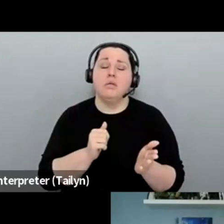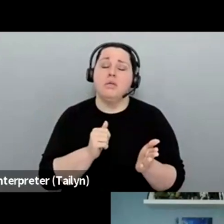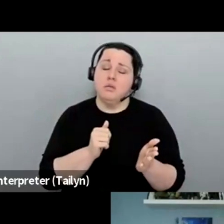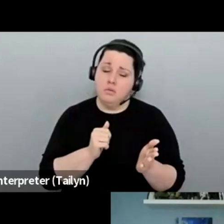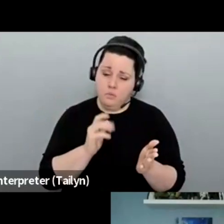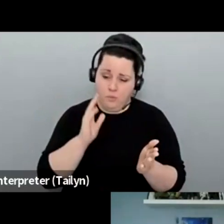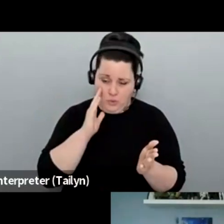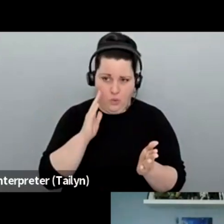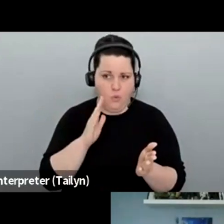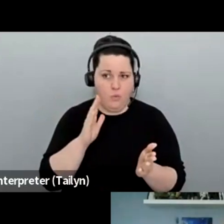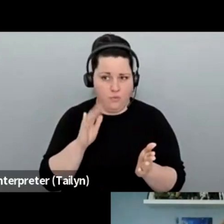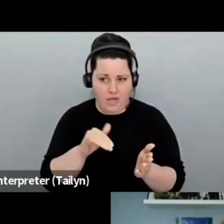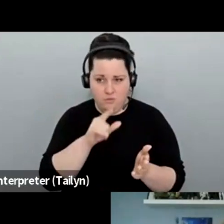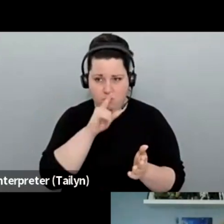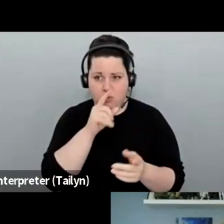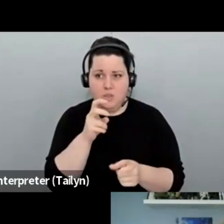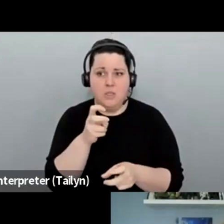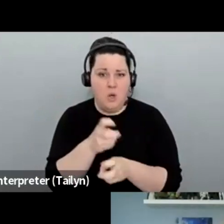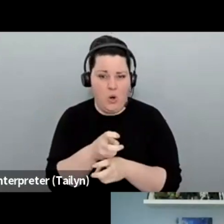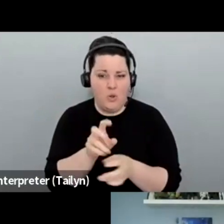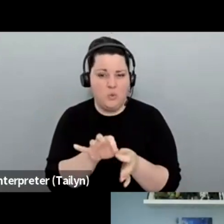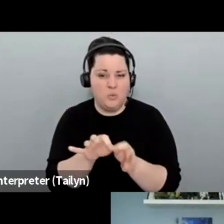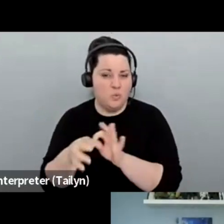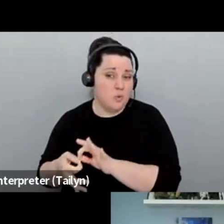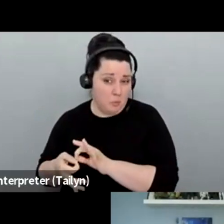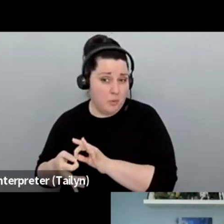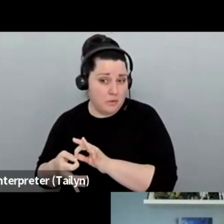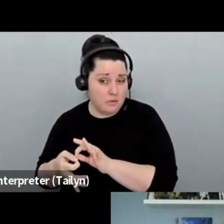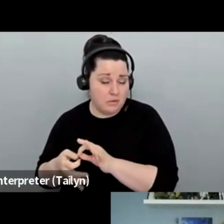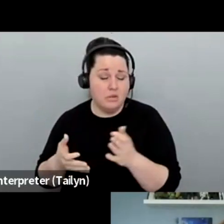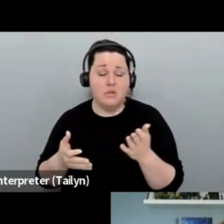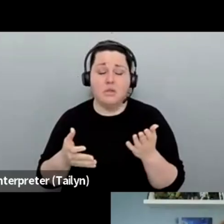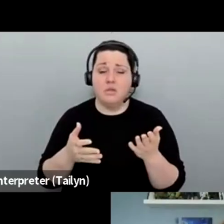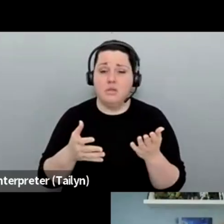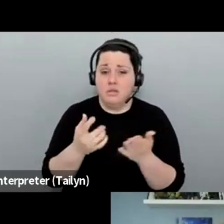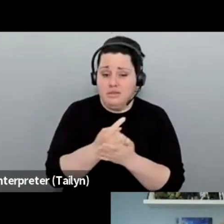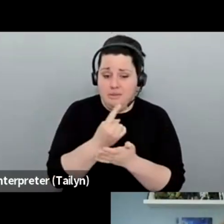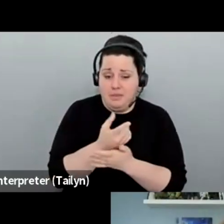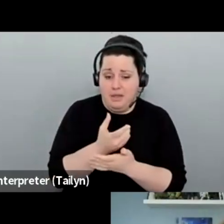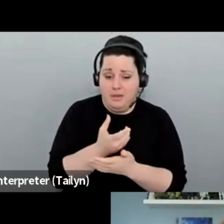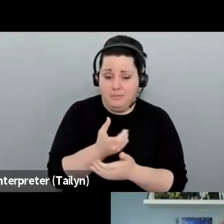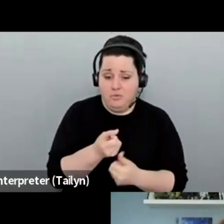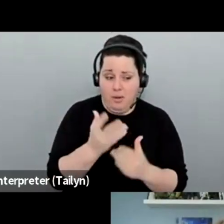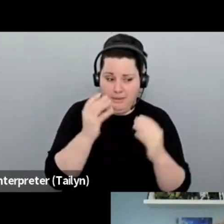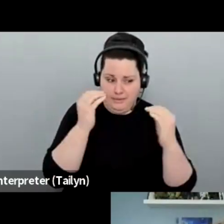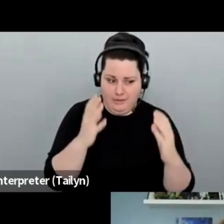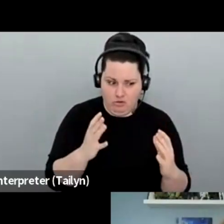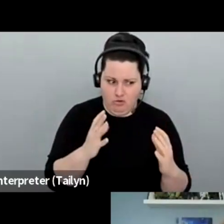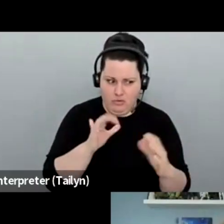been really difficult to interpret, that they are sometimes causing teachers to limit